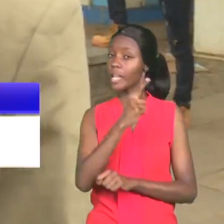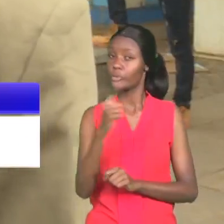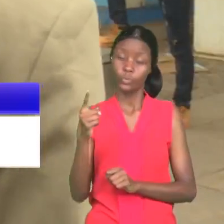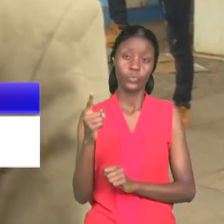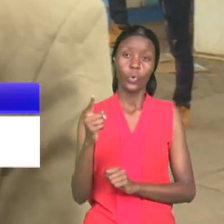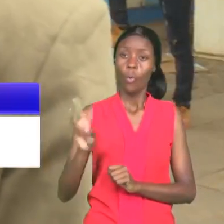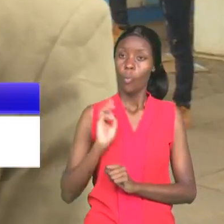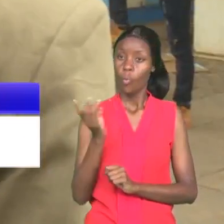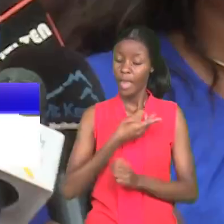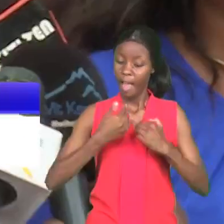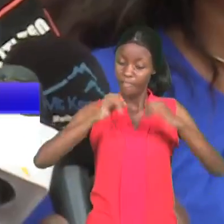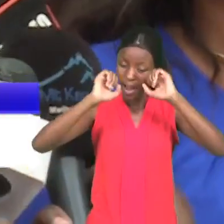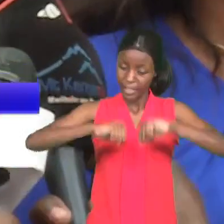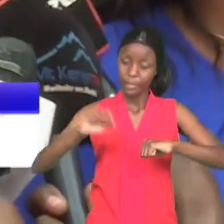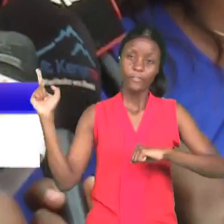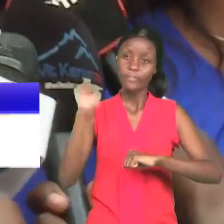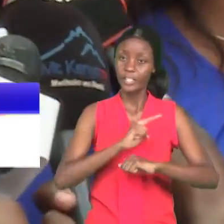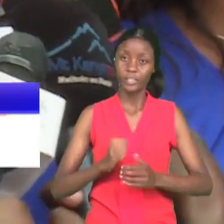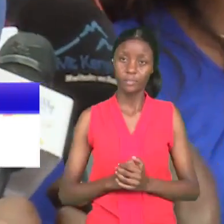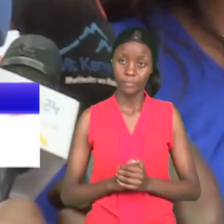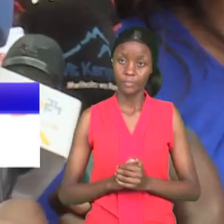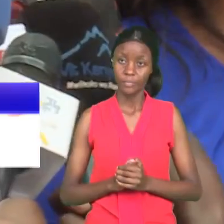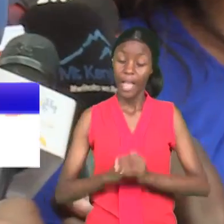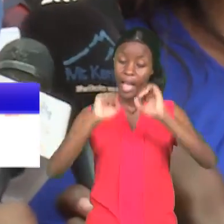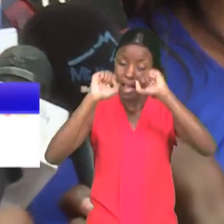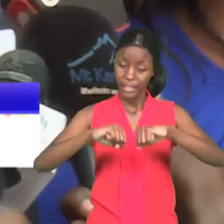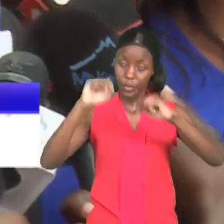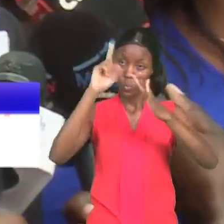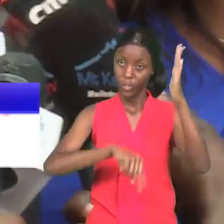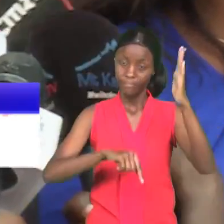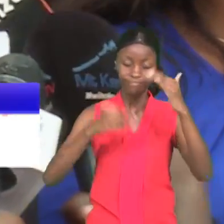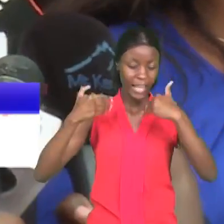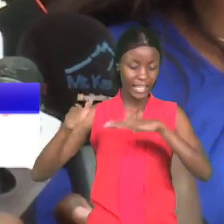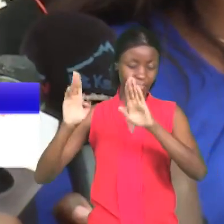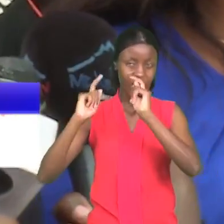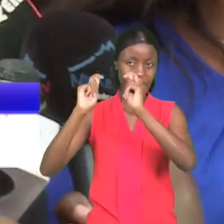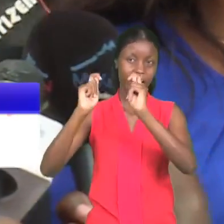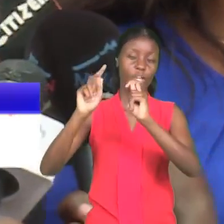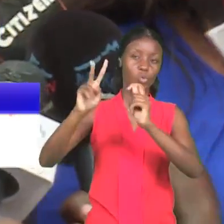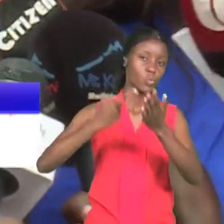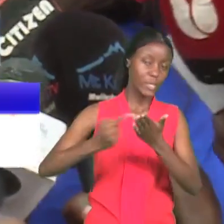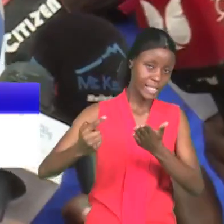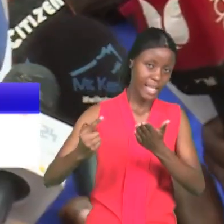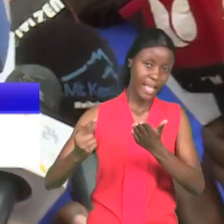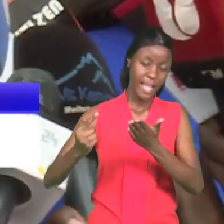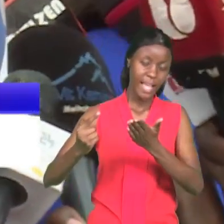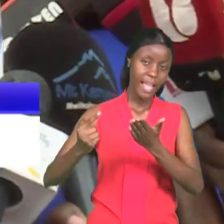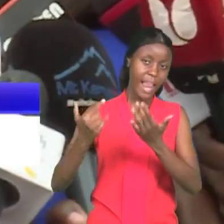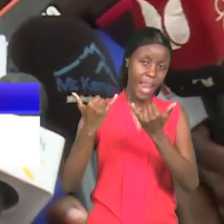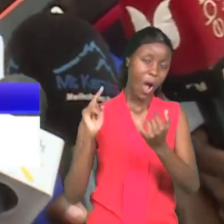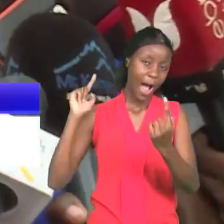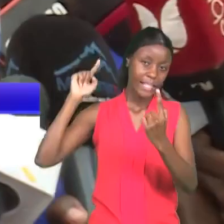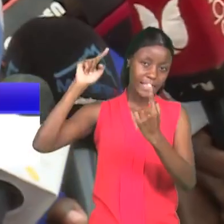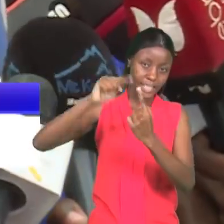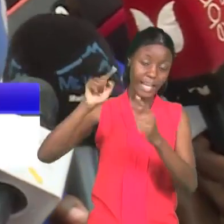we have reached an agreement. We have agreed that we are suspending our strike for the next 2 weeks, and by